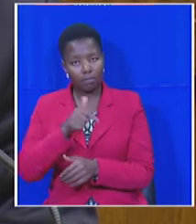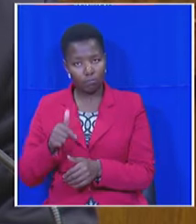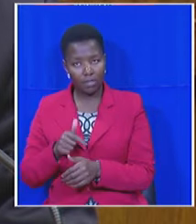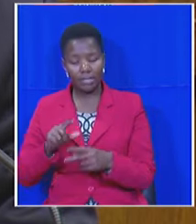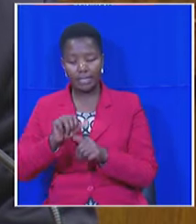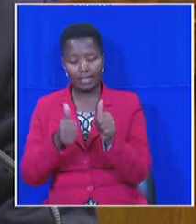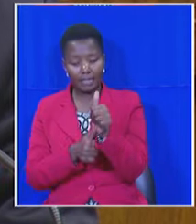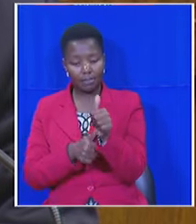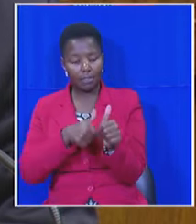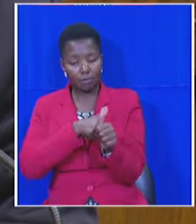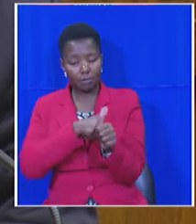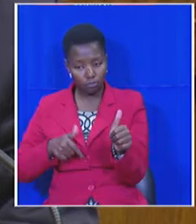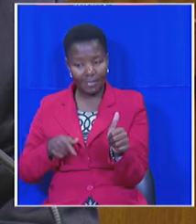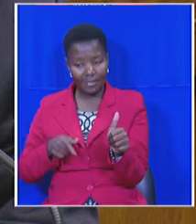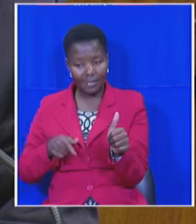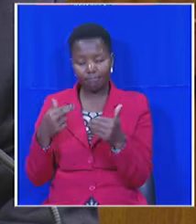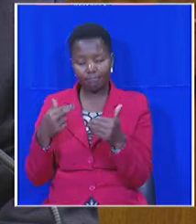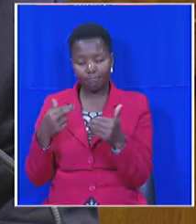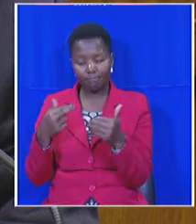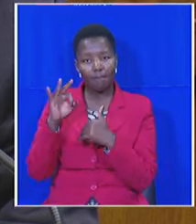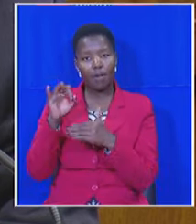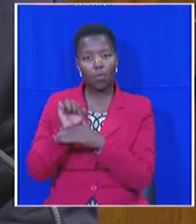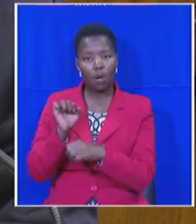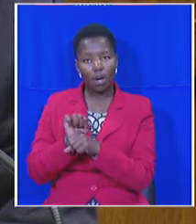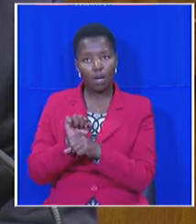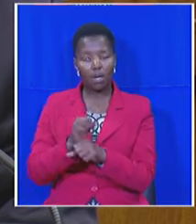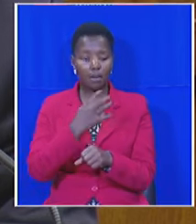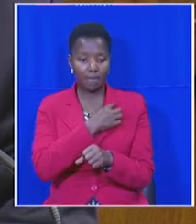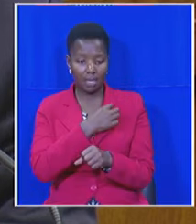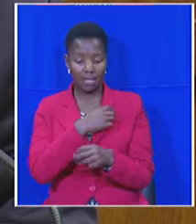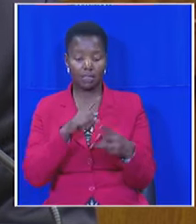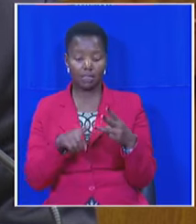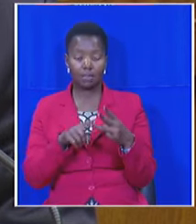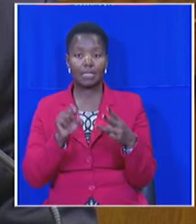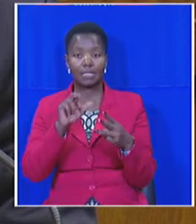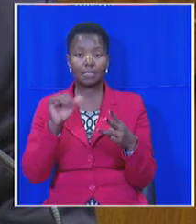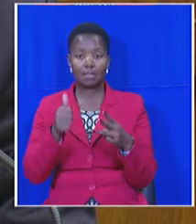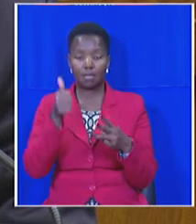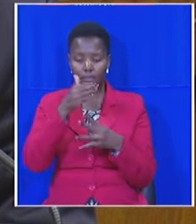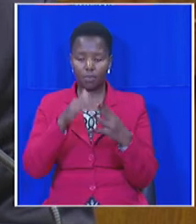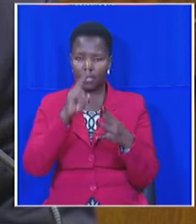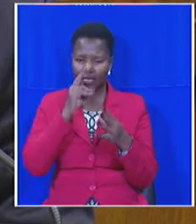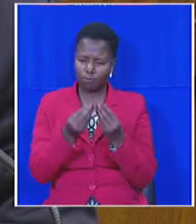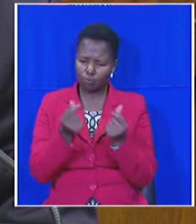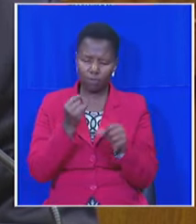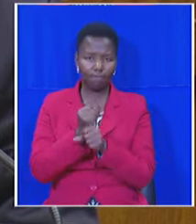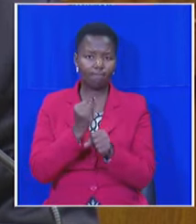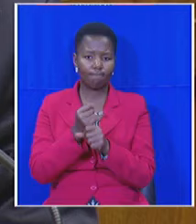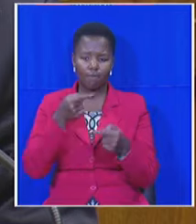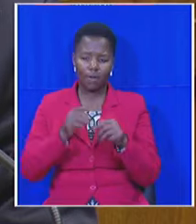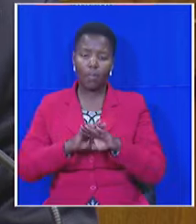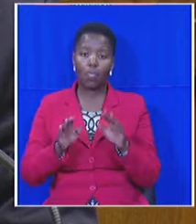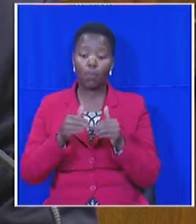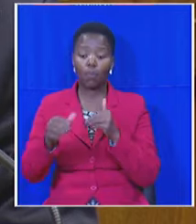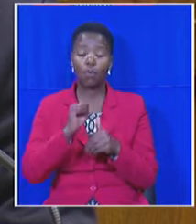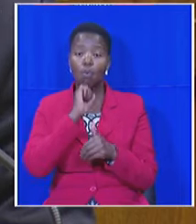Deputy President, the leader of government business, the Minister, and the Commissioner Tom Moyane to sort these issues out. When you come back to us in